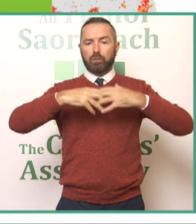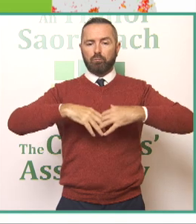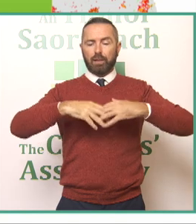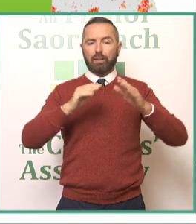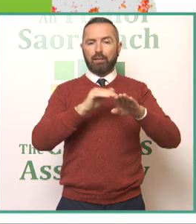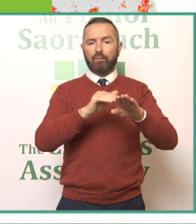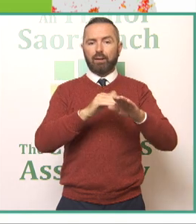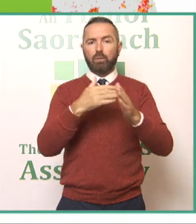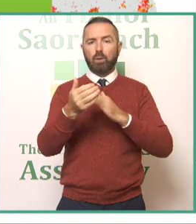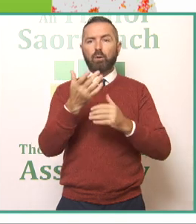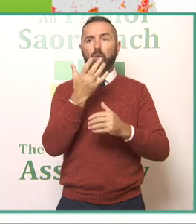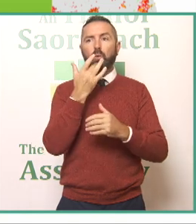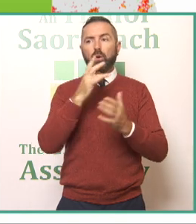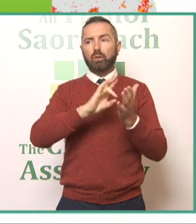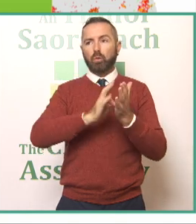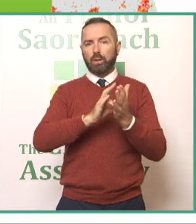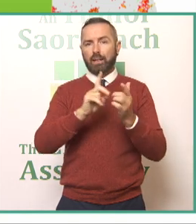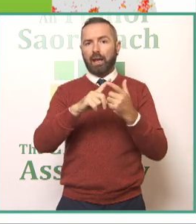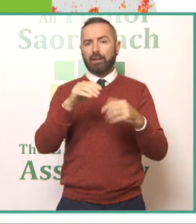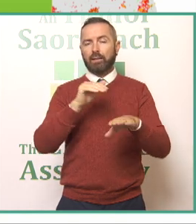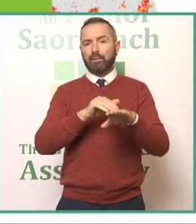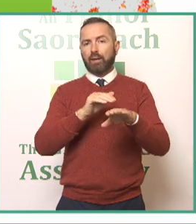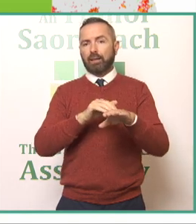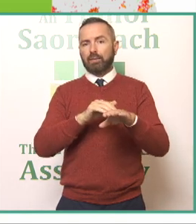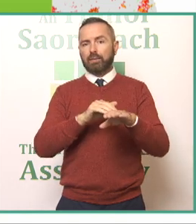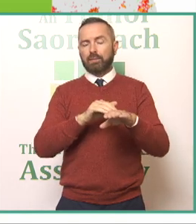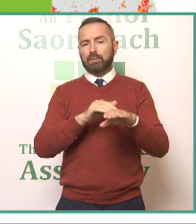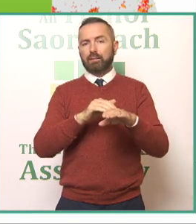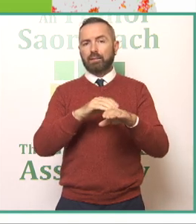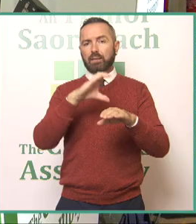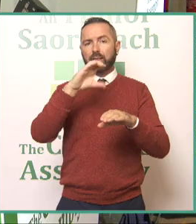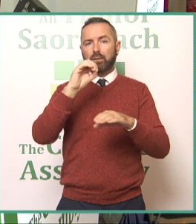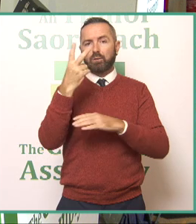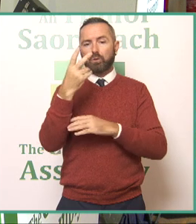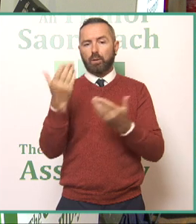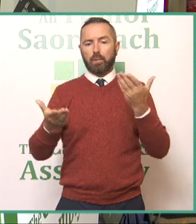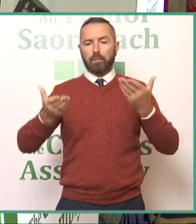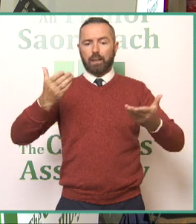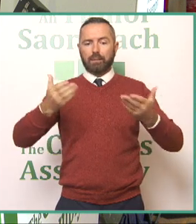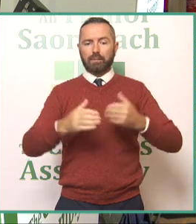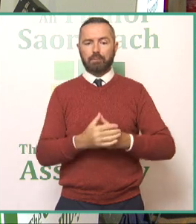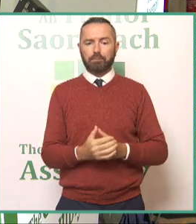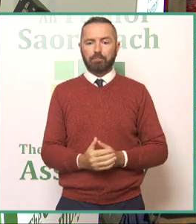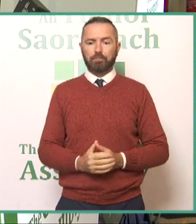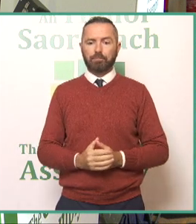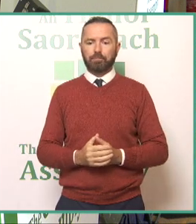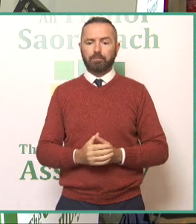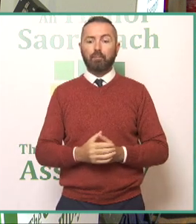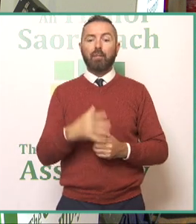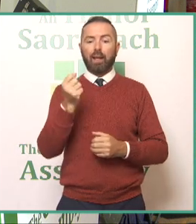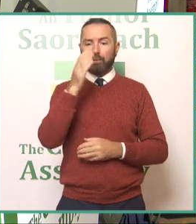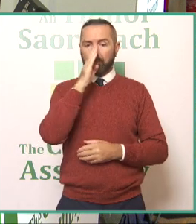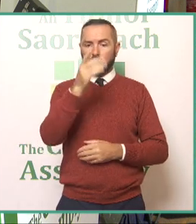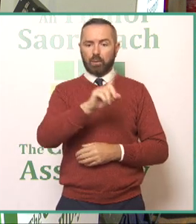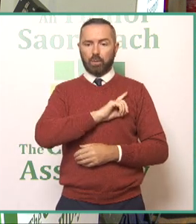it affects our water quality and it also affects our carbon balance. So there's an immediate